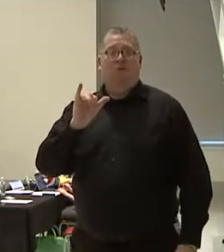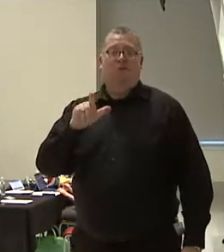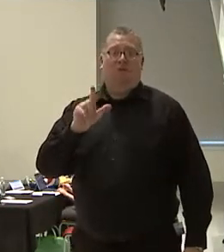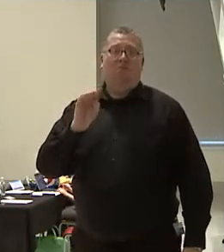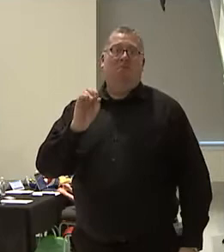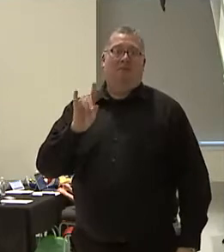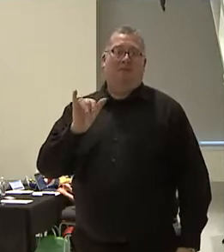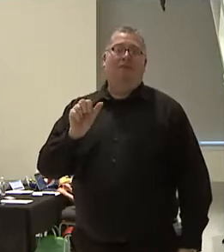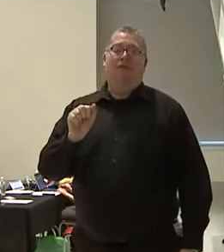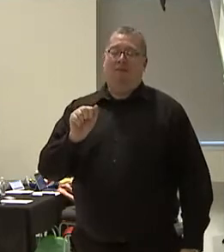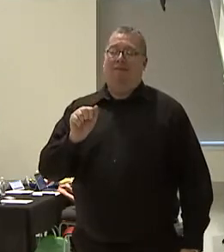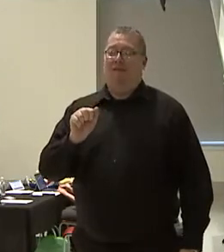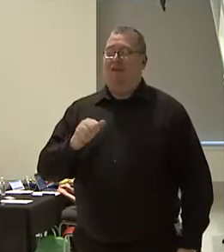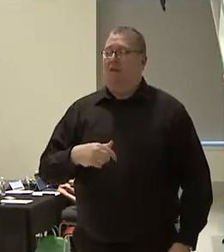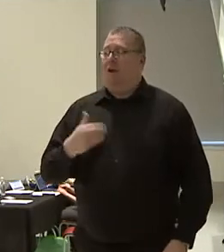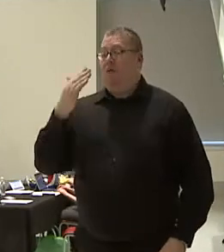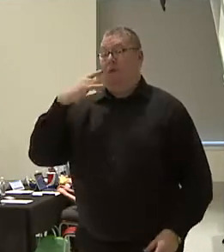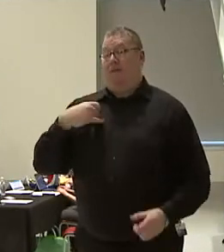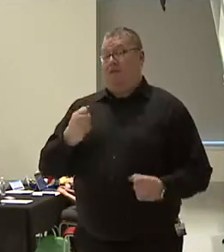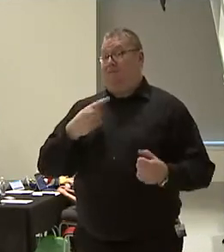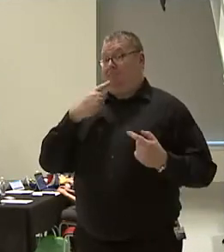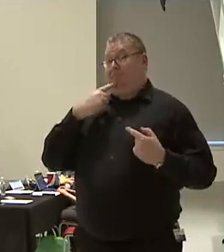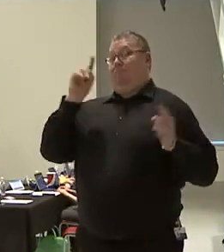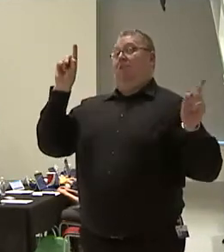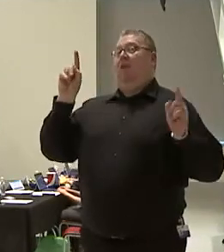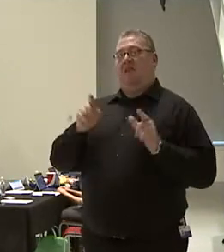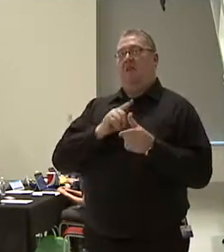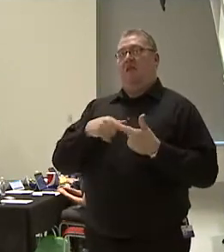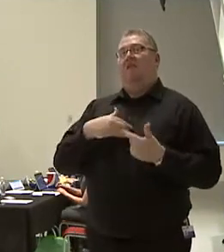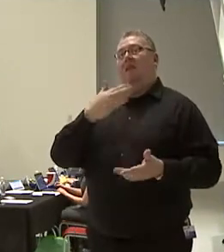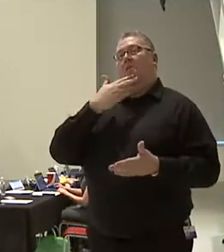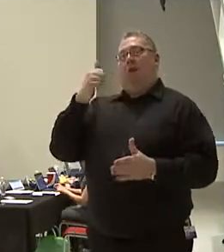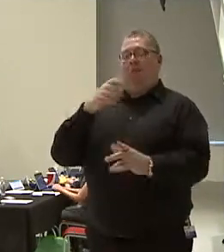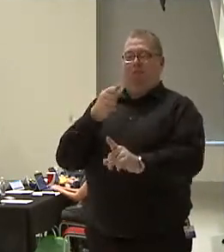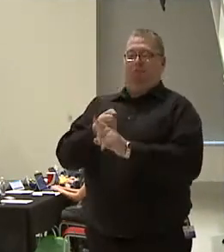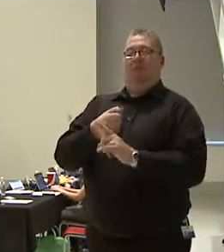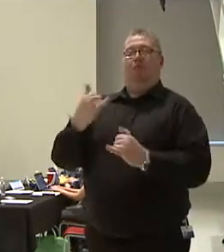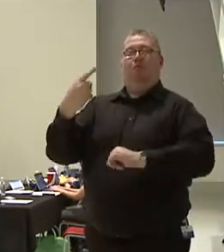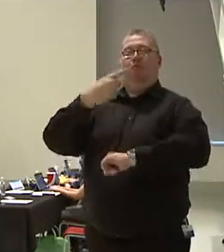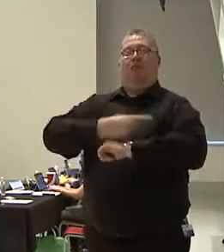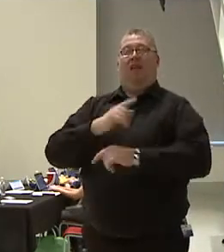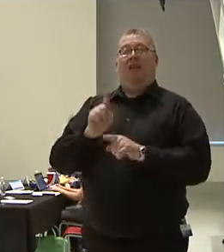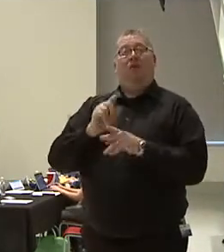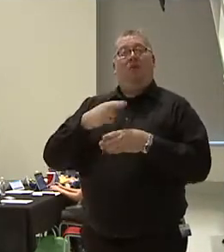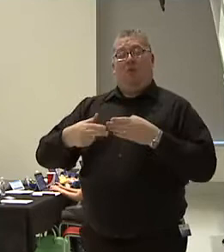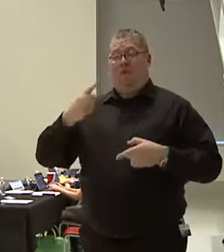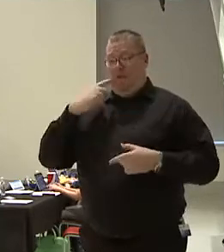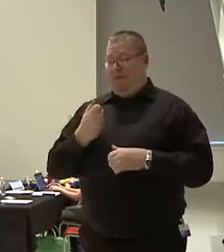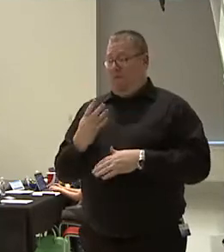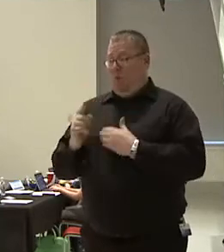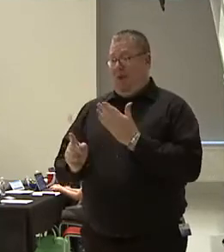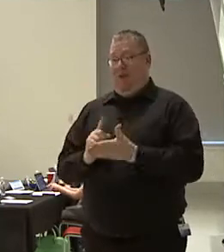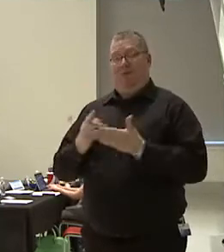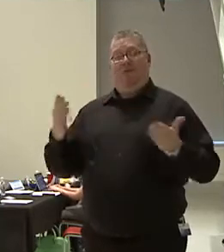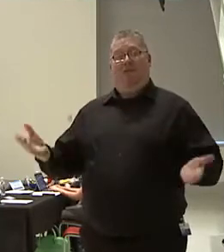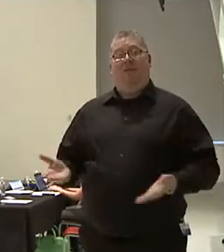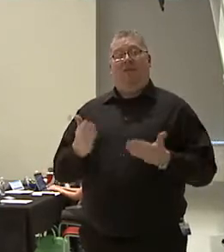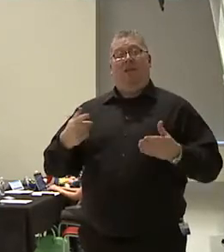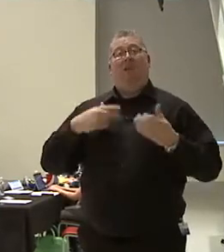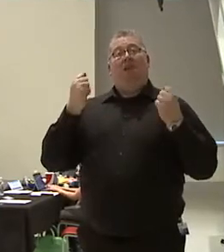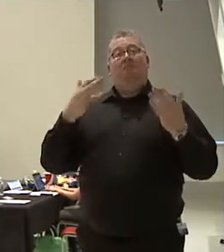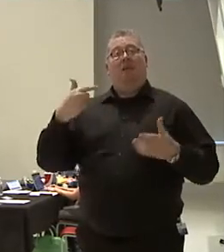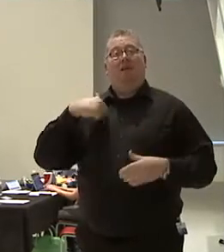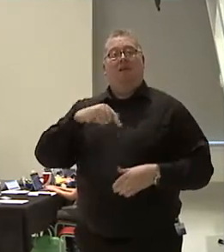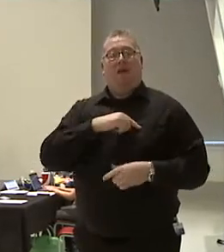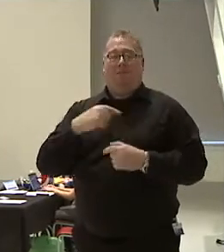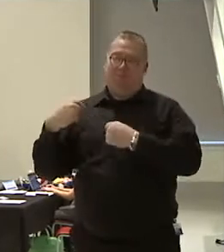we get this right, we could have a greater impact today as a result of this few hours that we've been here than many of us have